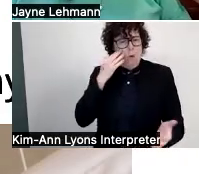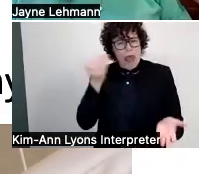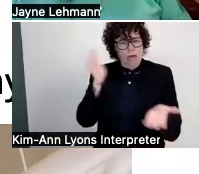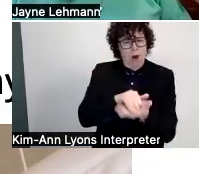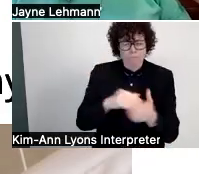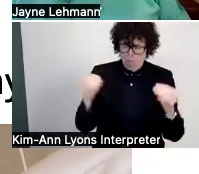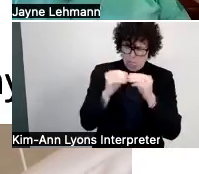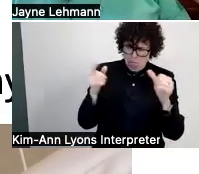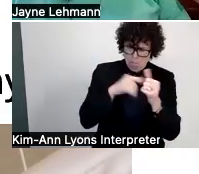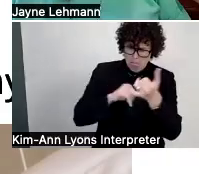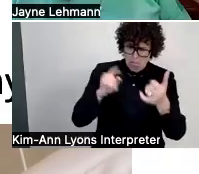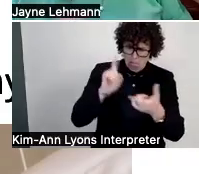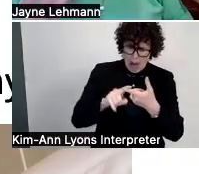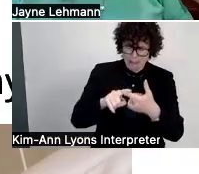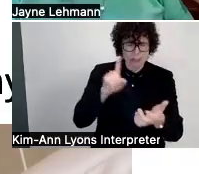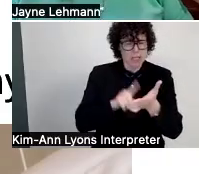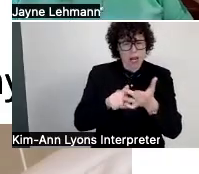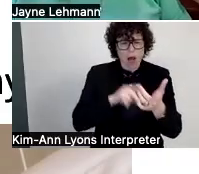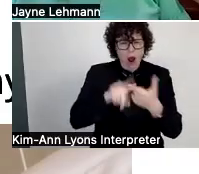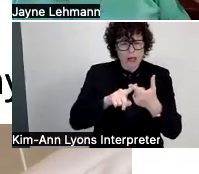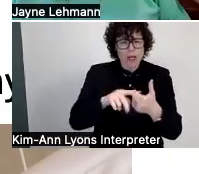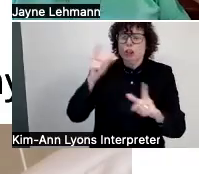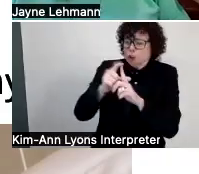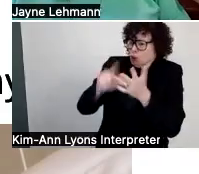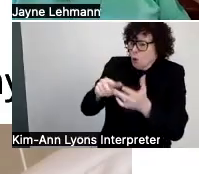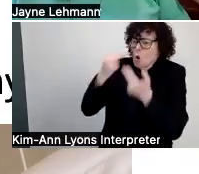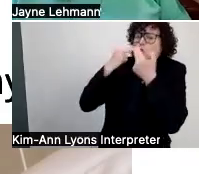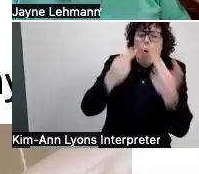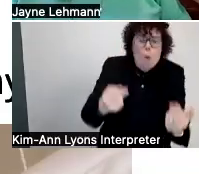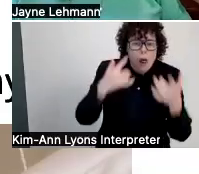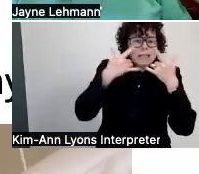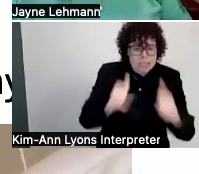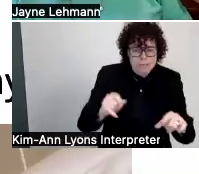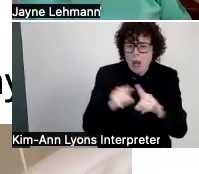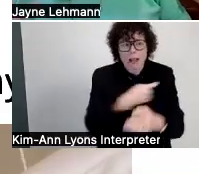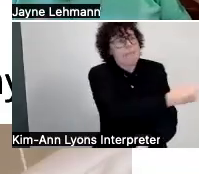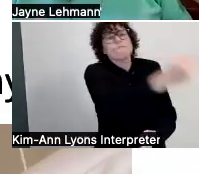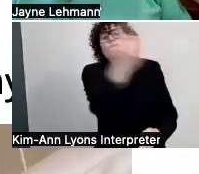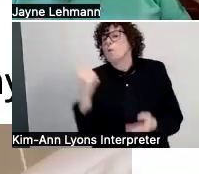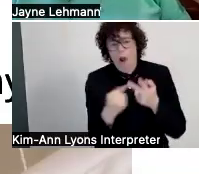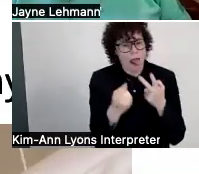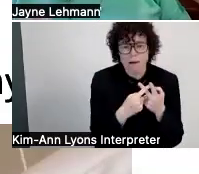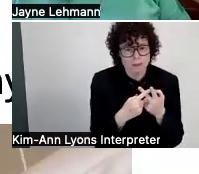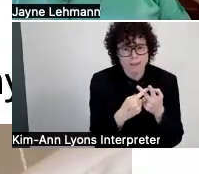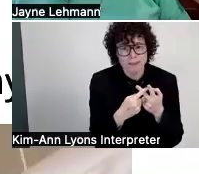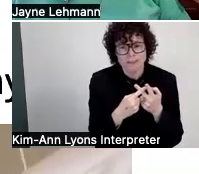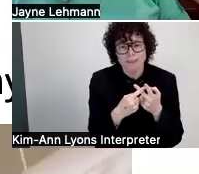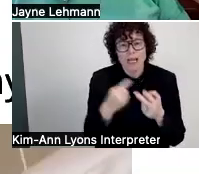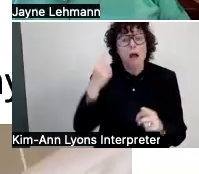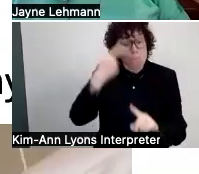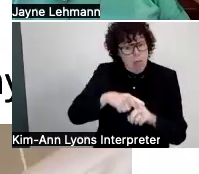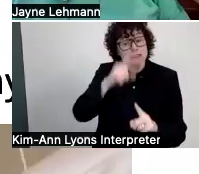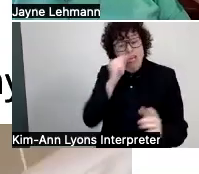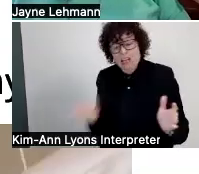normal assessment, and then ideally we would have a video on My Health Record that would let them